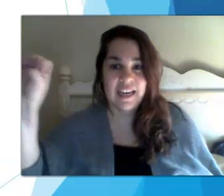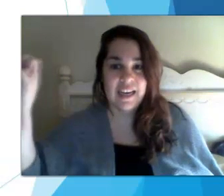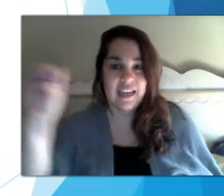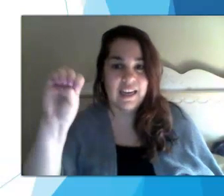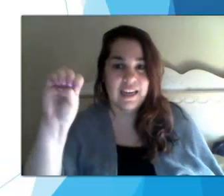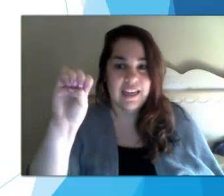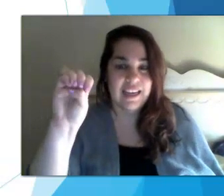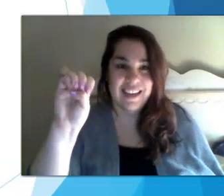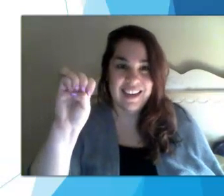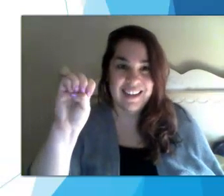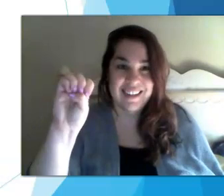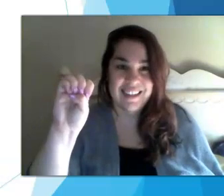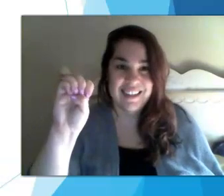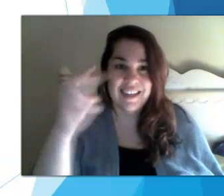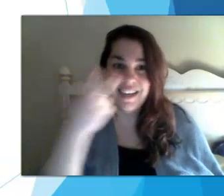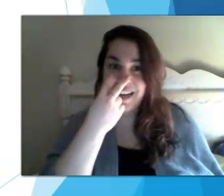S. E.